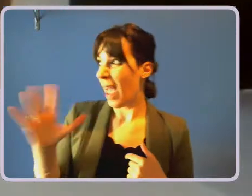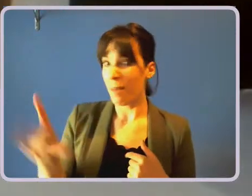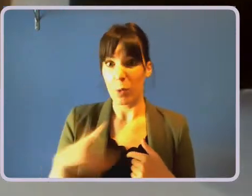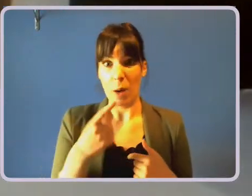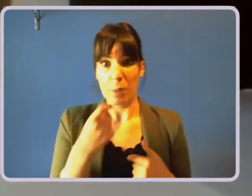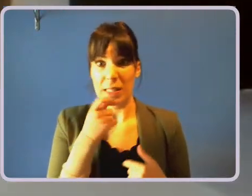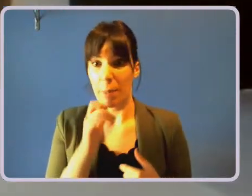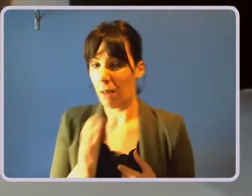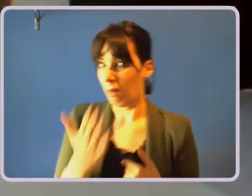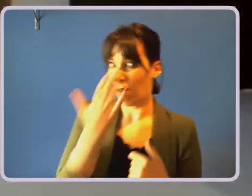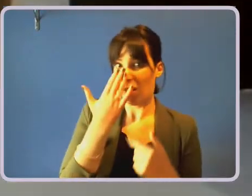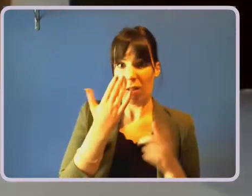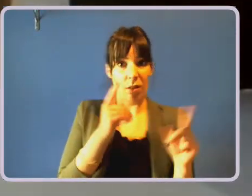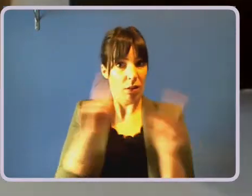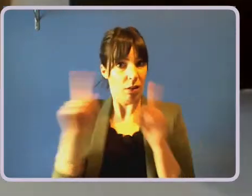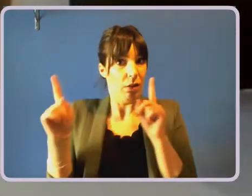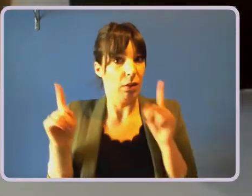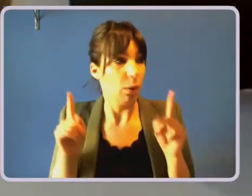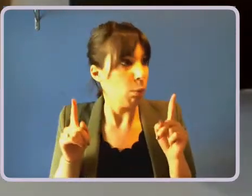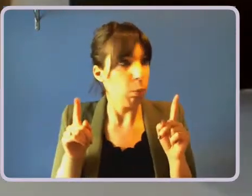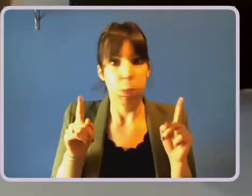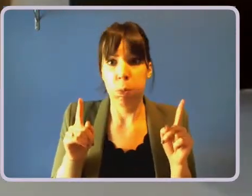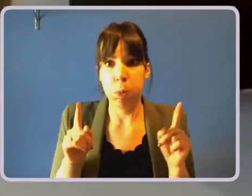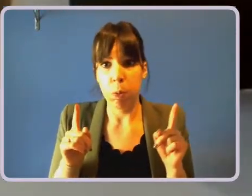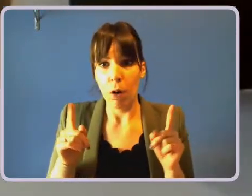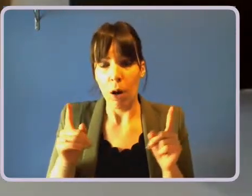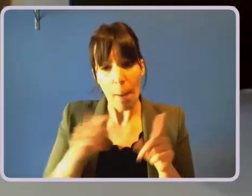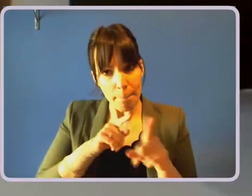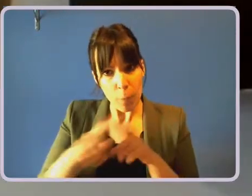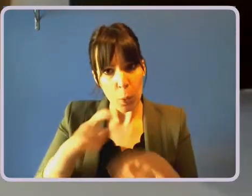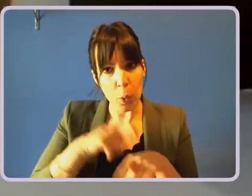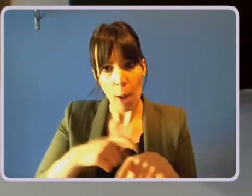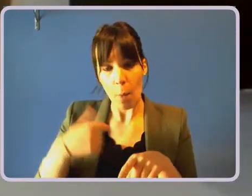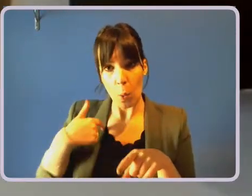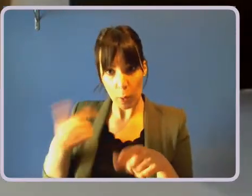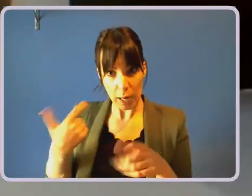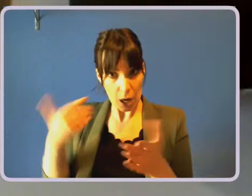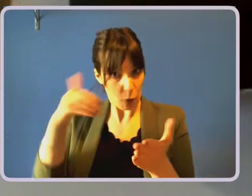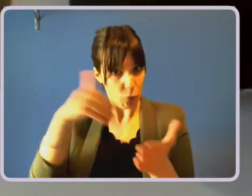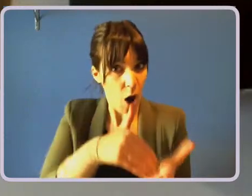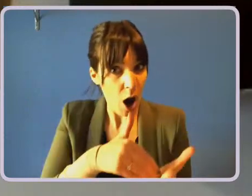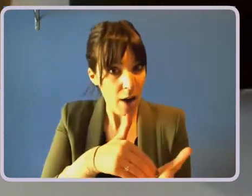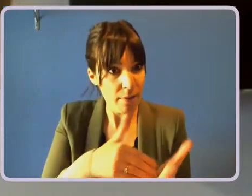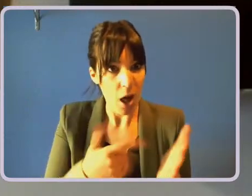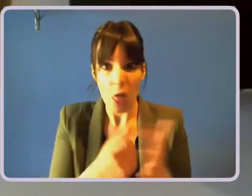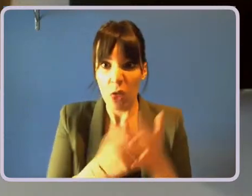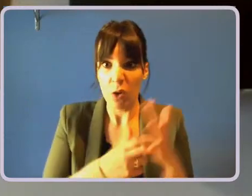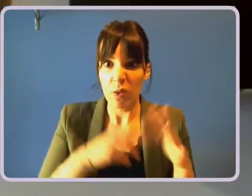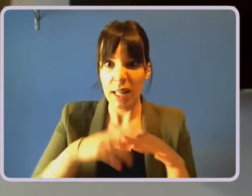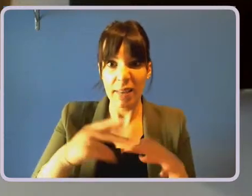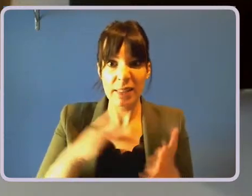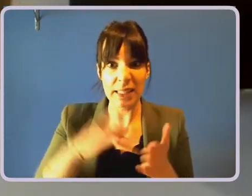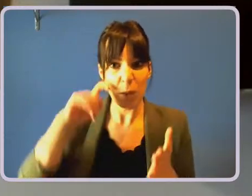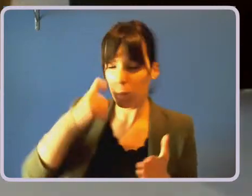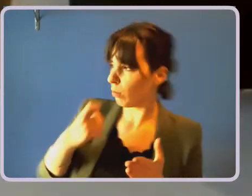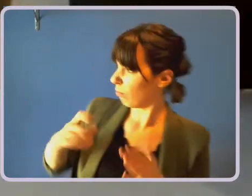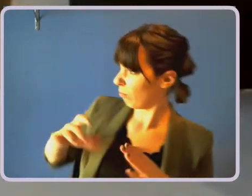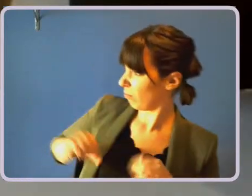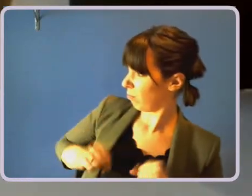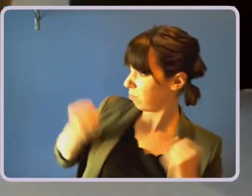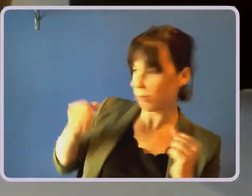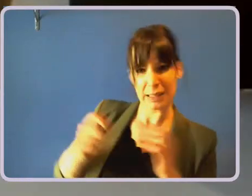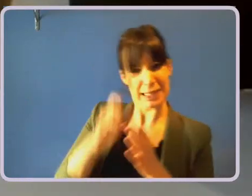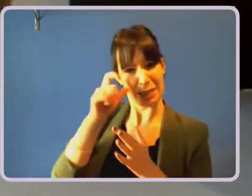by, oh, a disability advocacy organisation is at the relief centre, as like it was something out of this world. From our